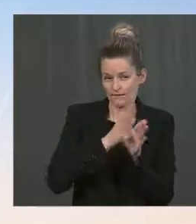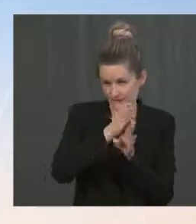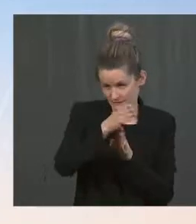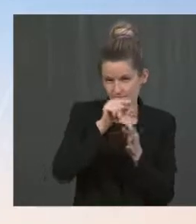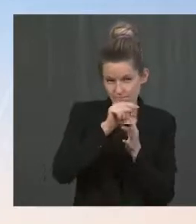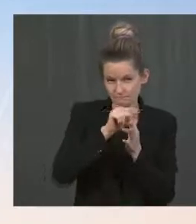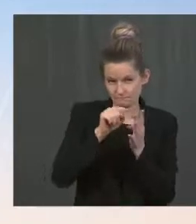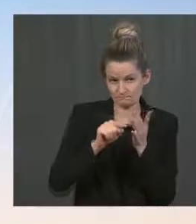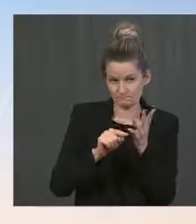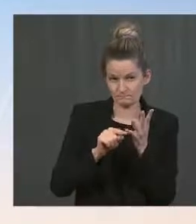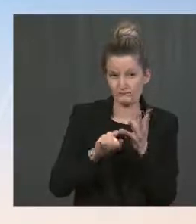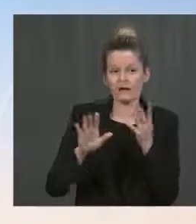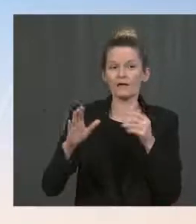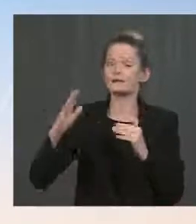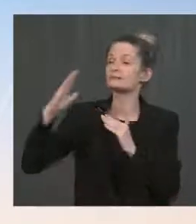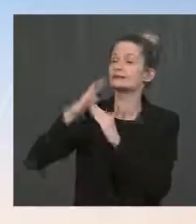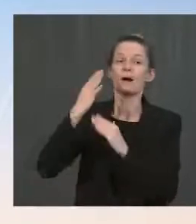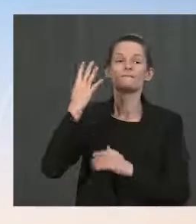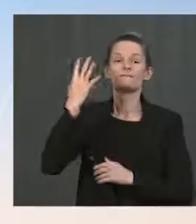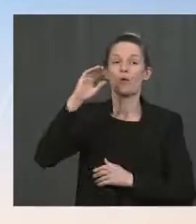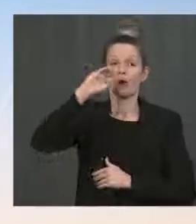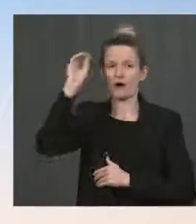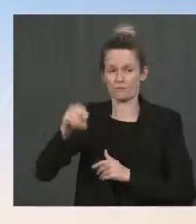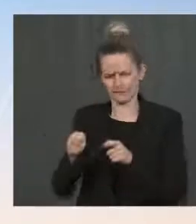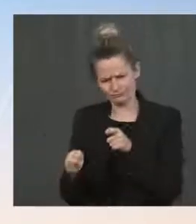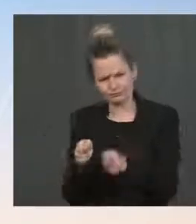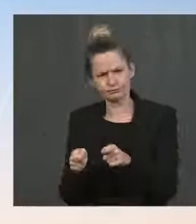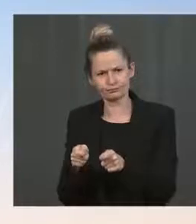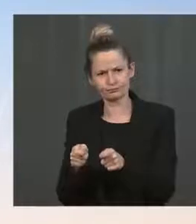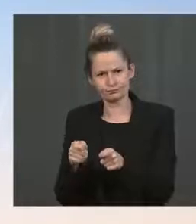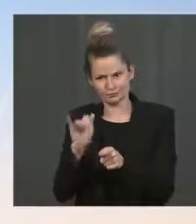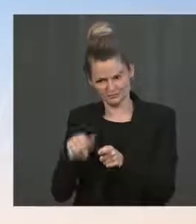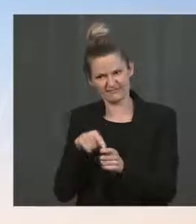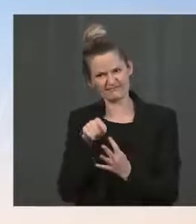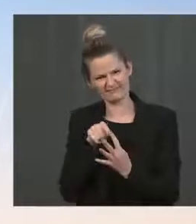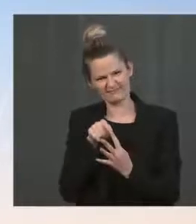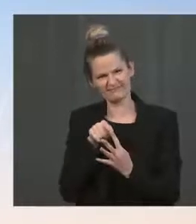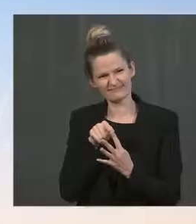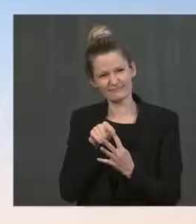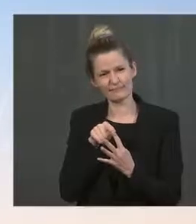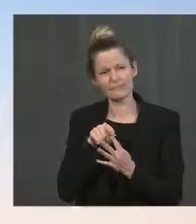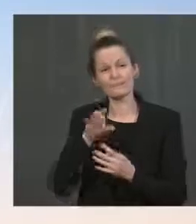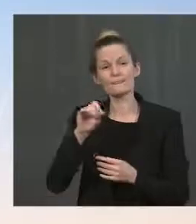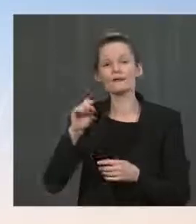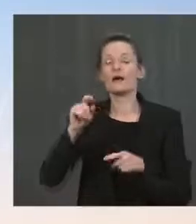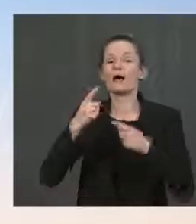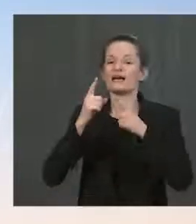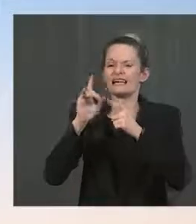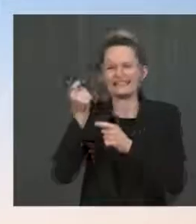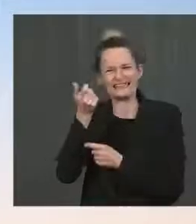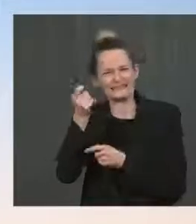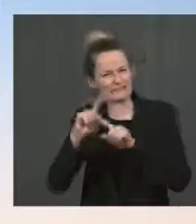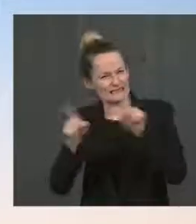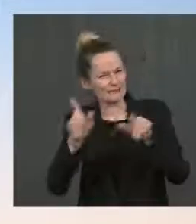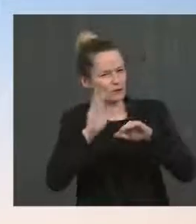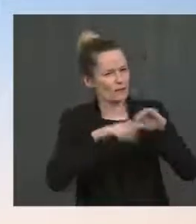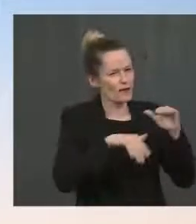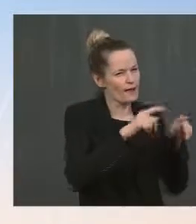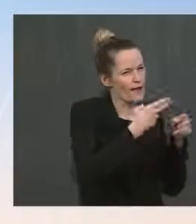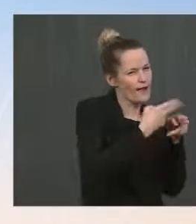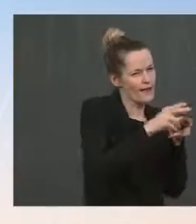of the market. That's in contrast to I mentioned the issue of eggs earlier, where a far less concentrated. The top four